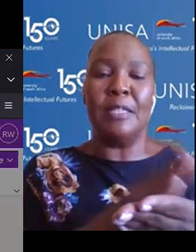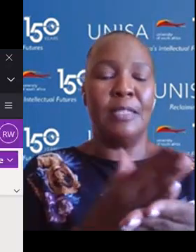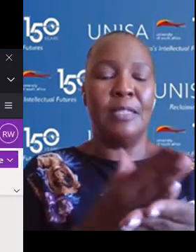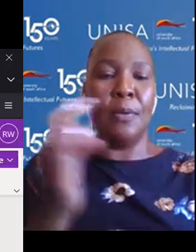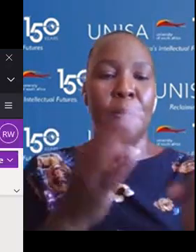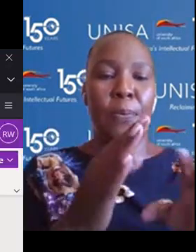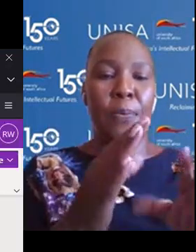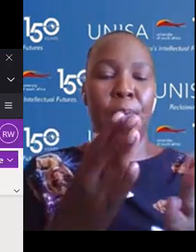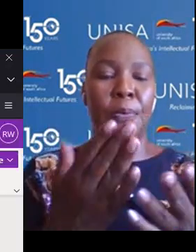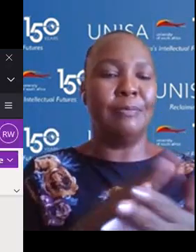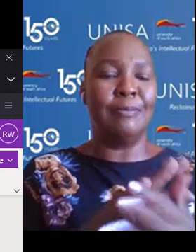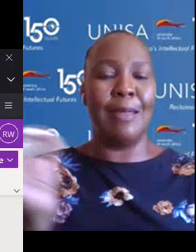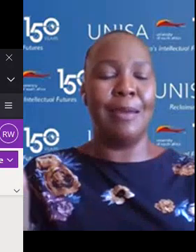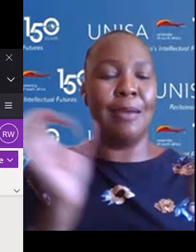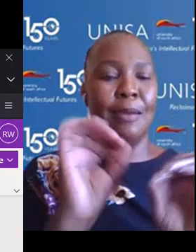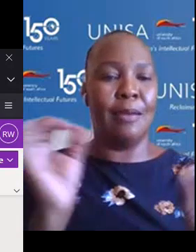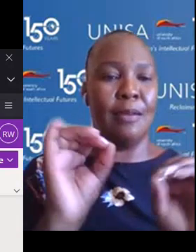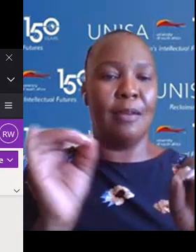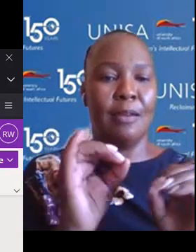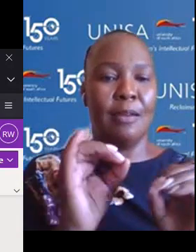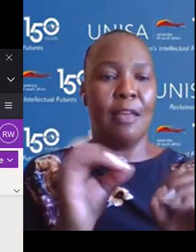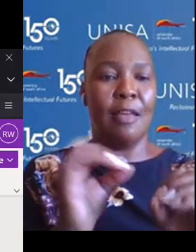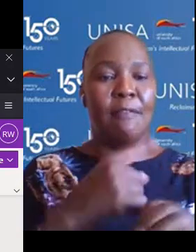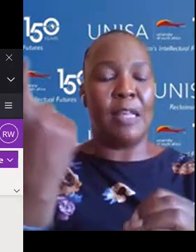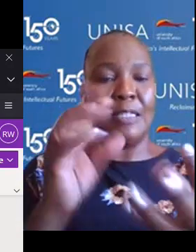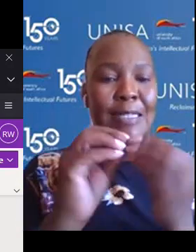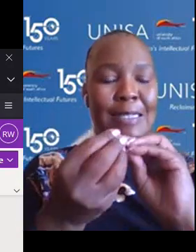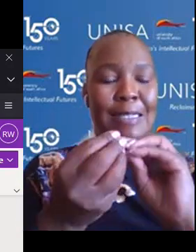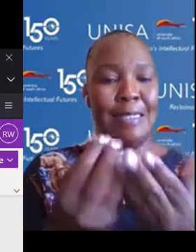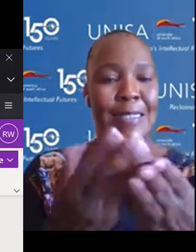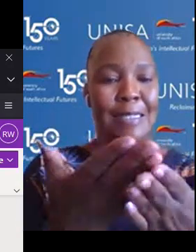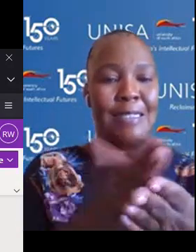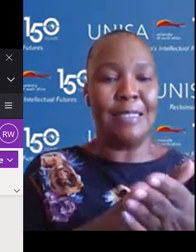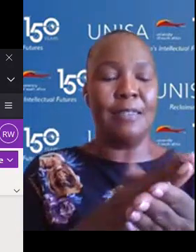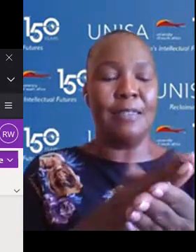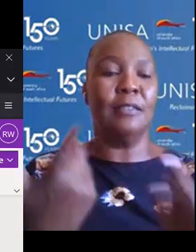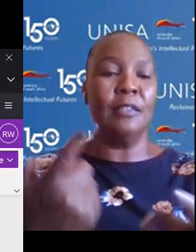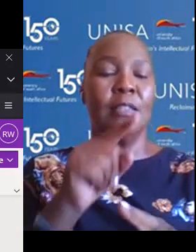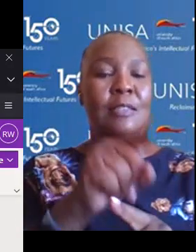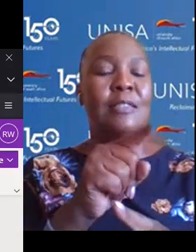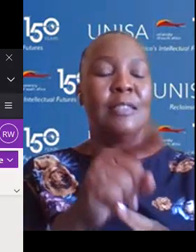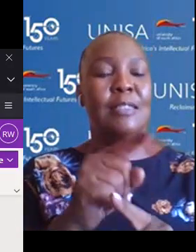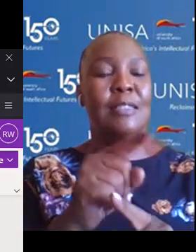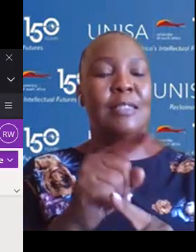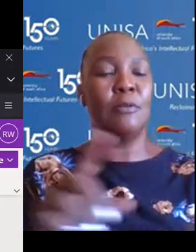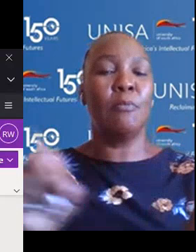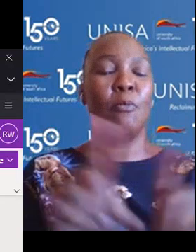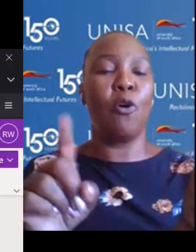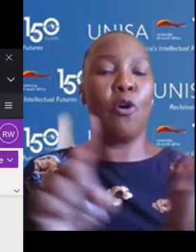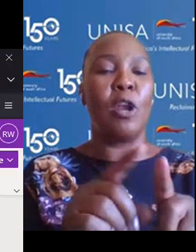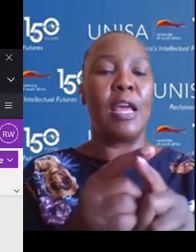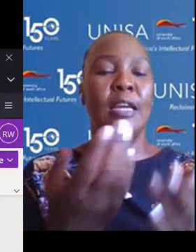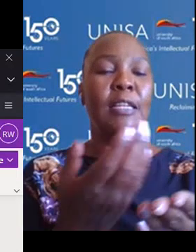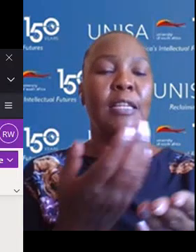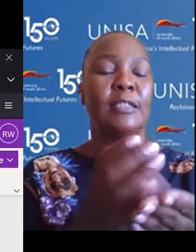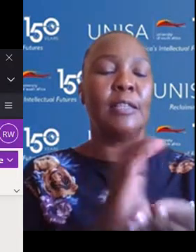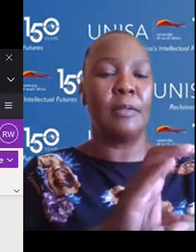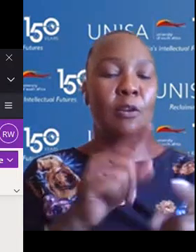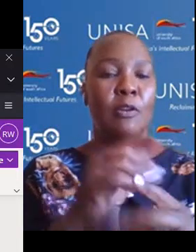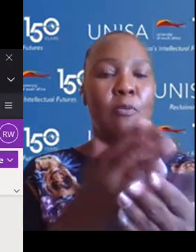sections. So we'll need to first create a section. So remember, this is now almost a chapter in our book that we are creating